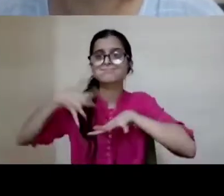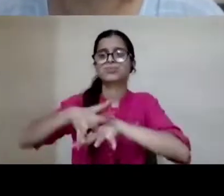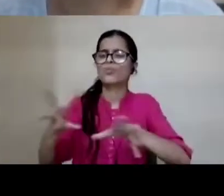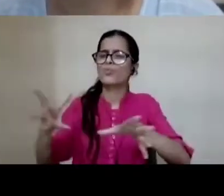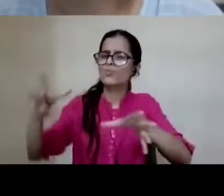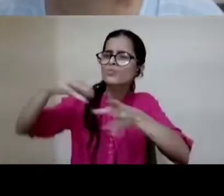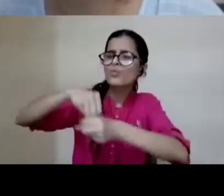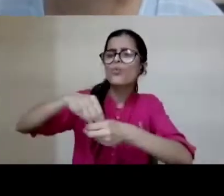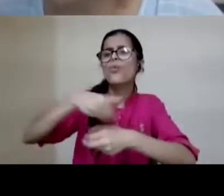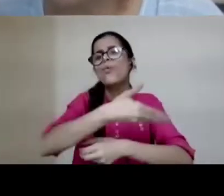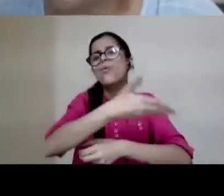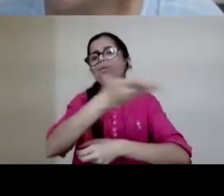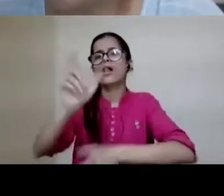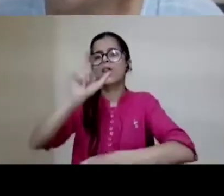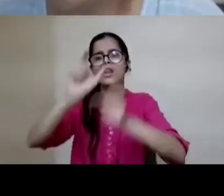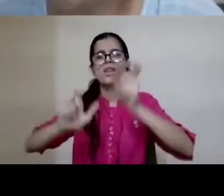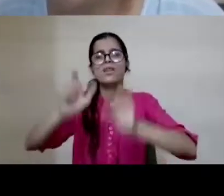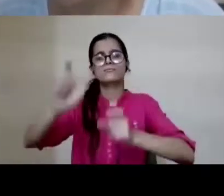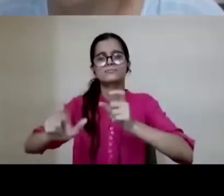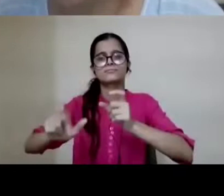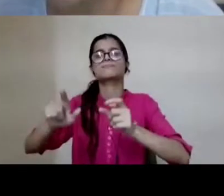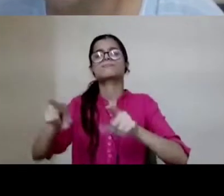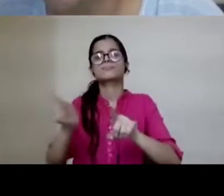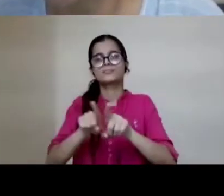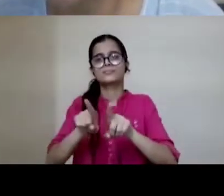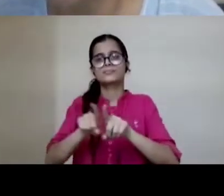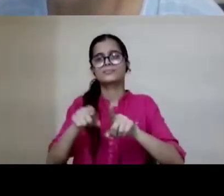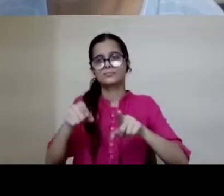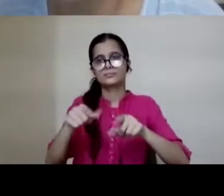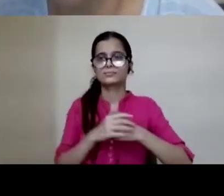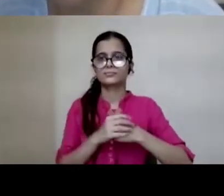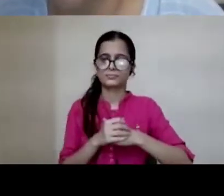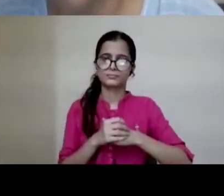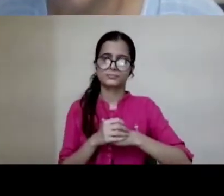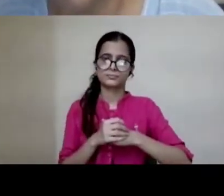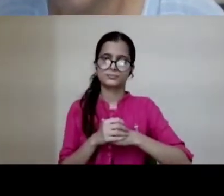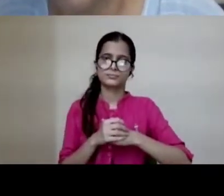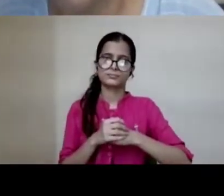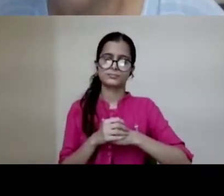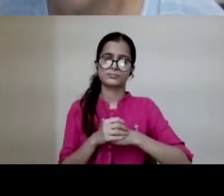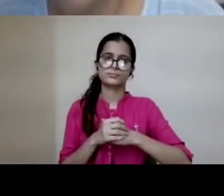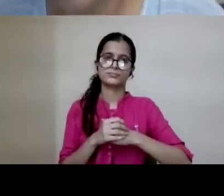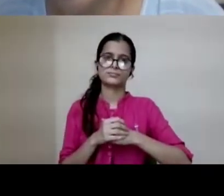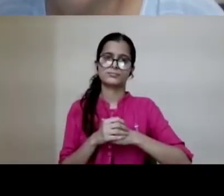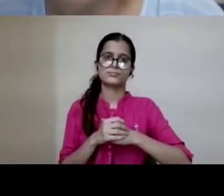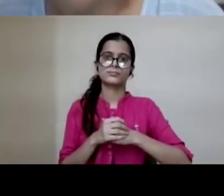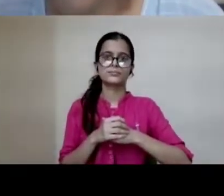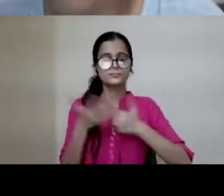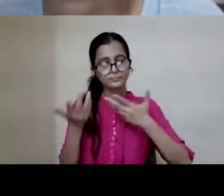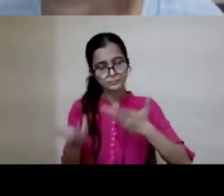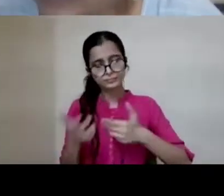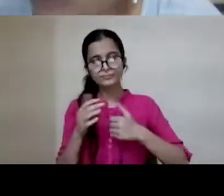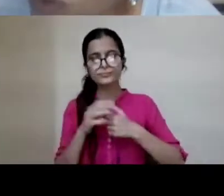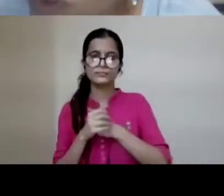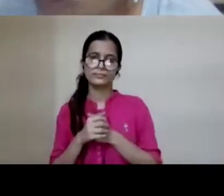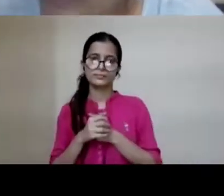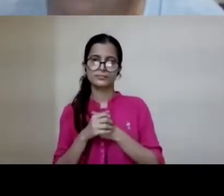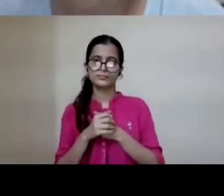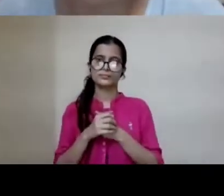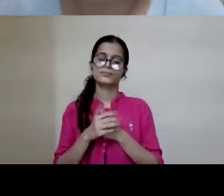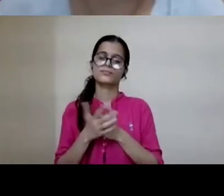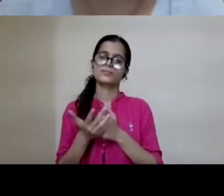issues of procedures of exclusion, which are larger than just people with impairments. And there's